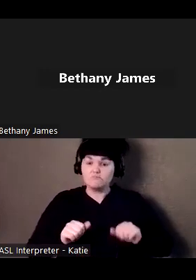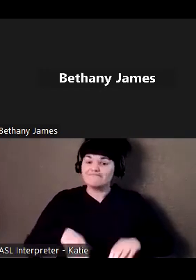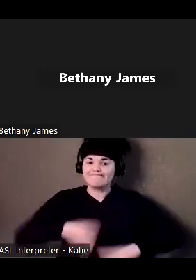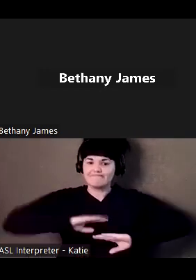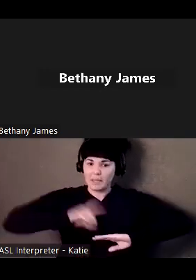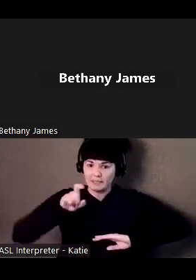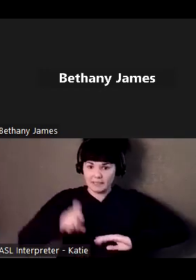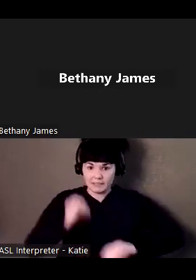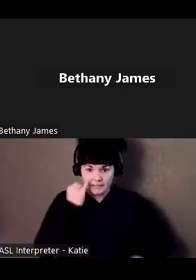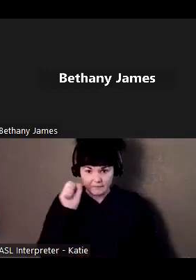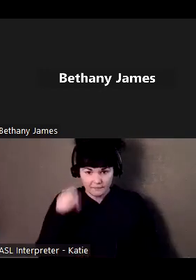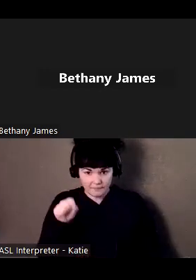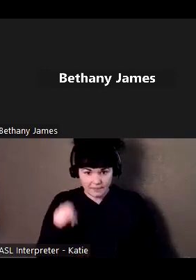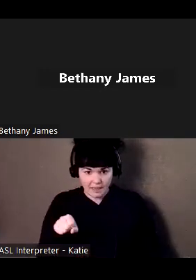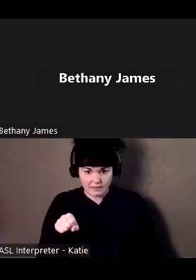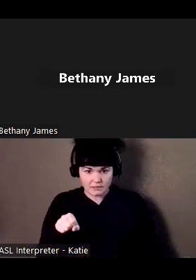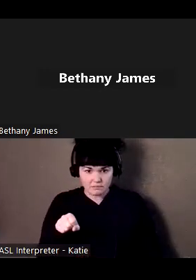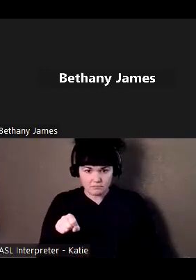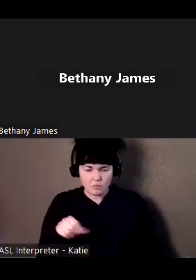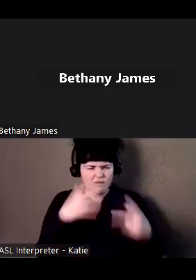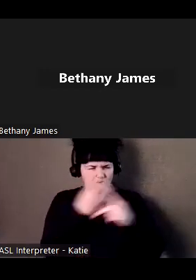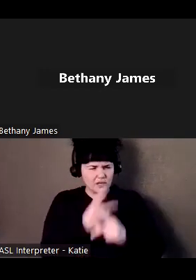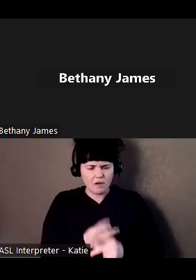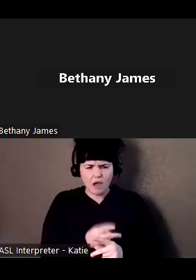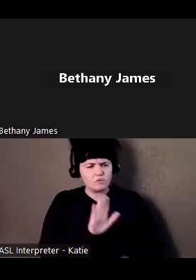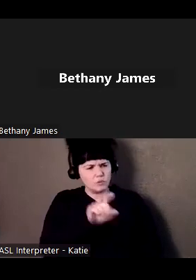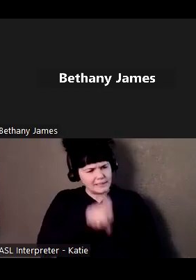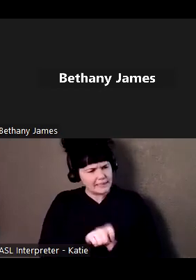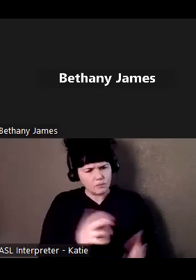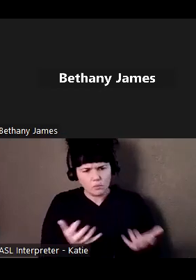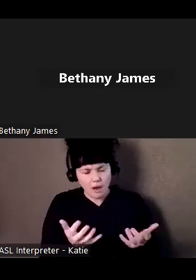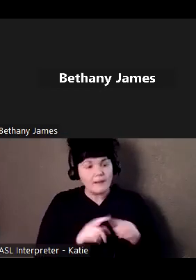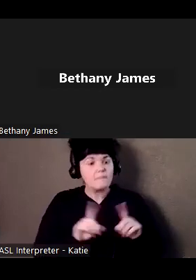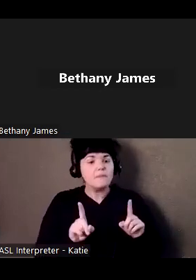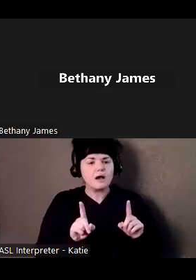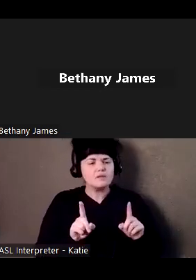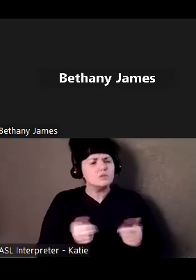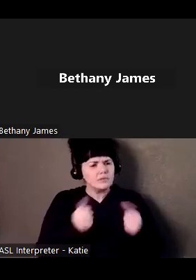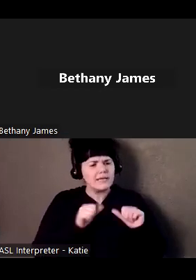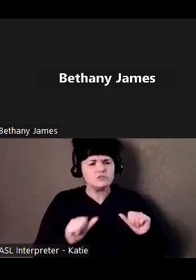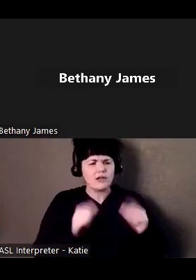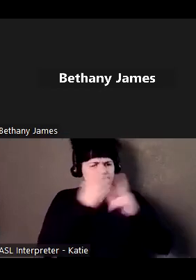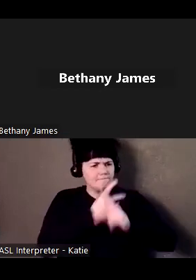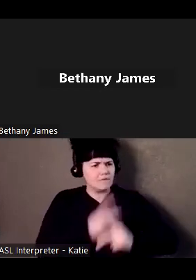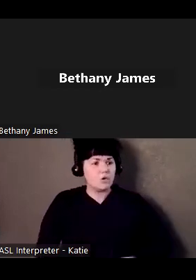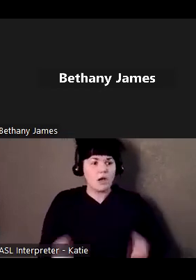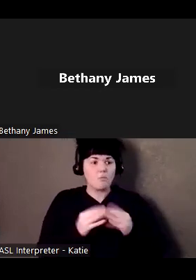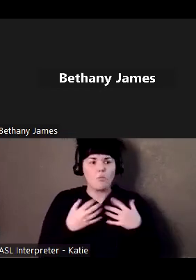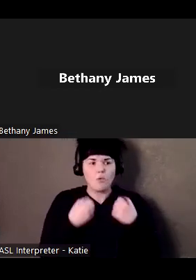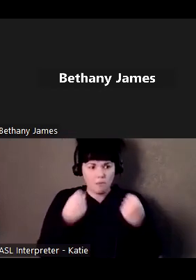the need, but let's work on finding healthier, more functional ways to meet the need.